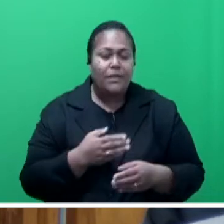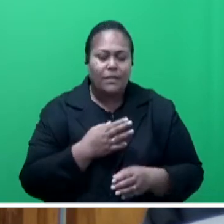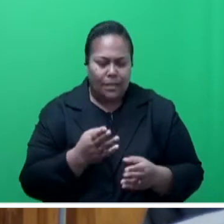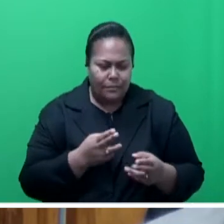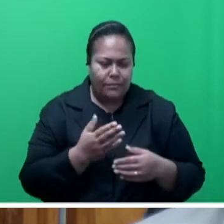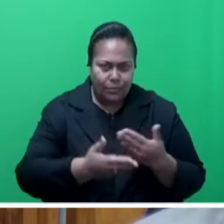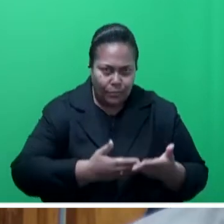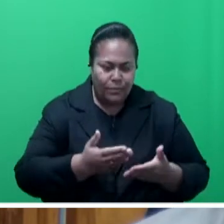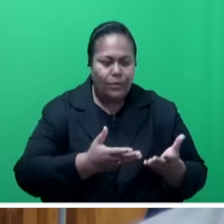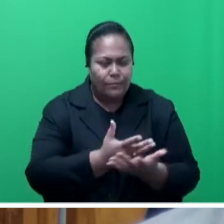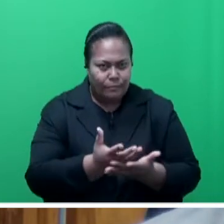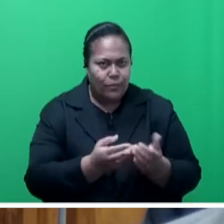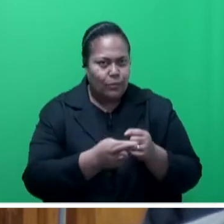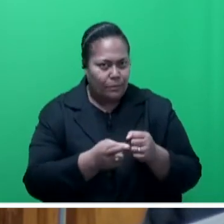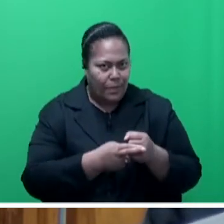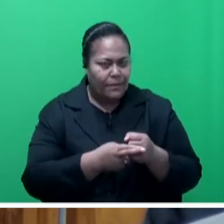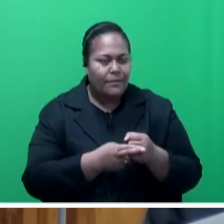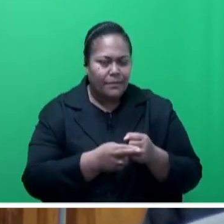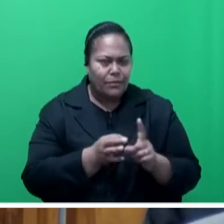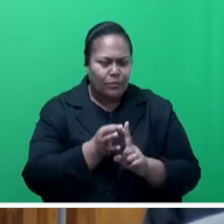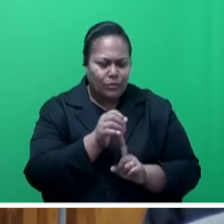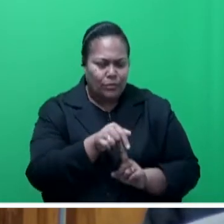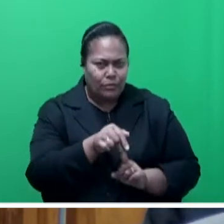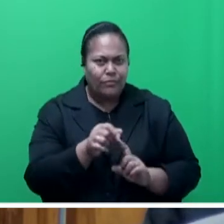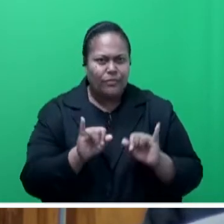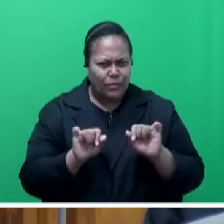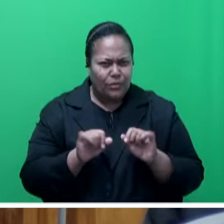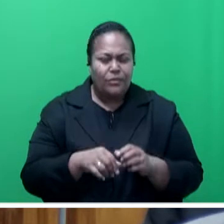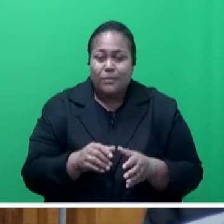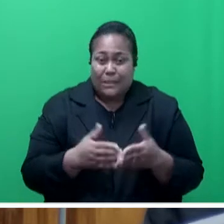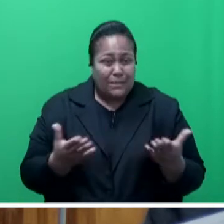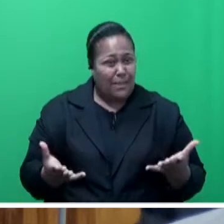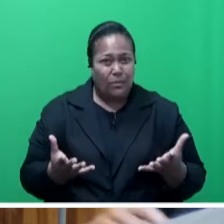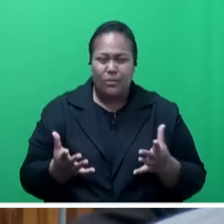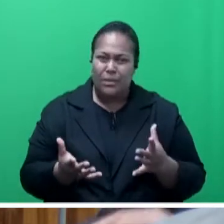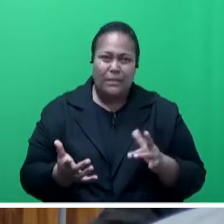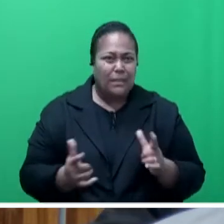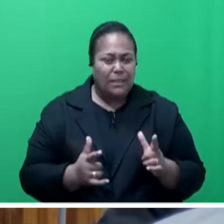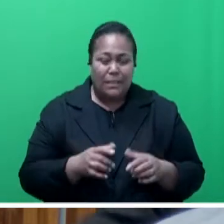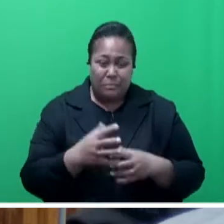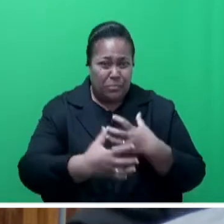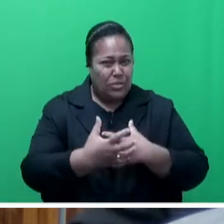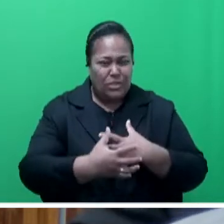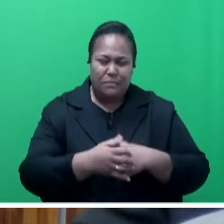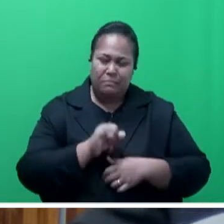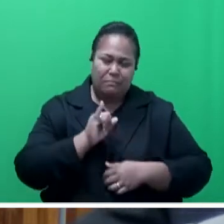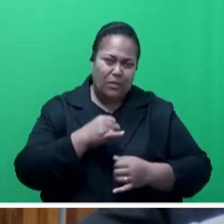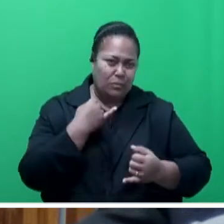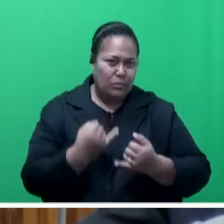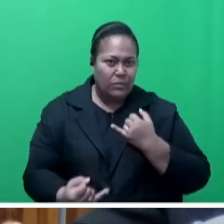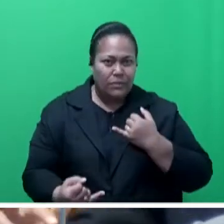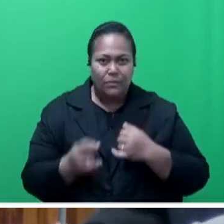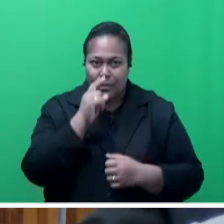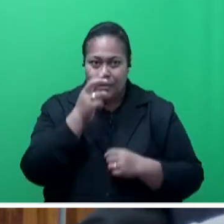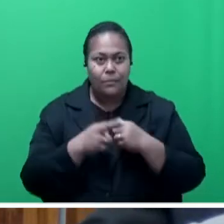we went along. Unfortunately, it reached a stage where we could not fix it anymore, and the discussions were done on